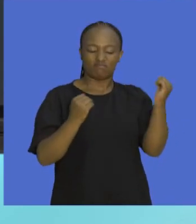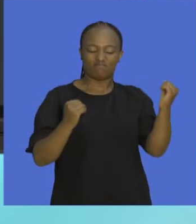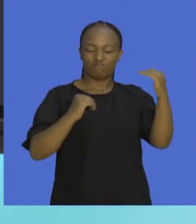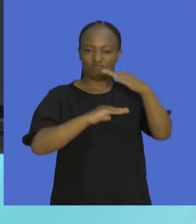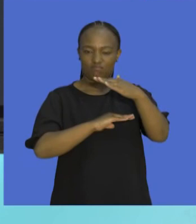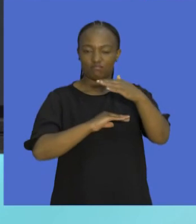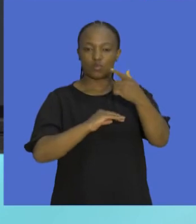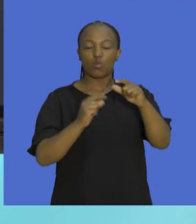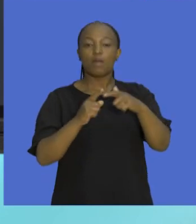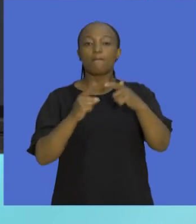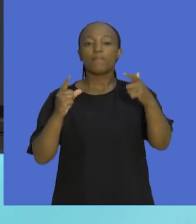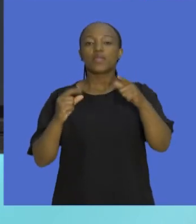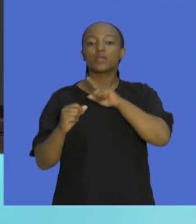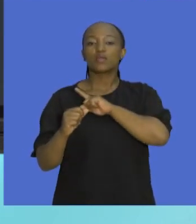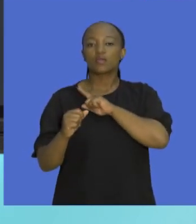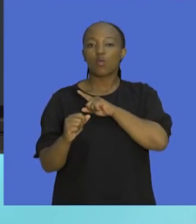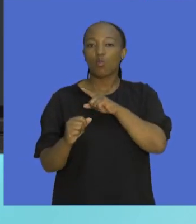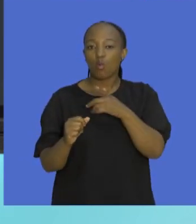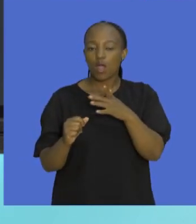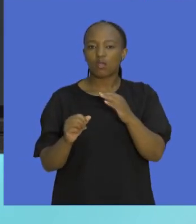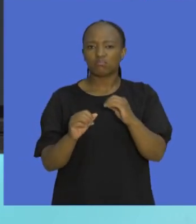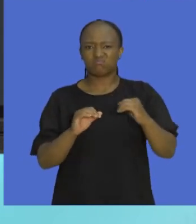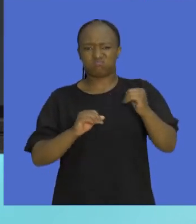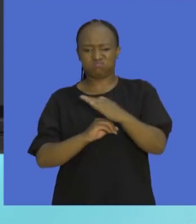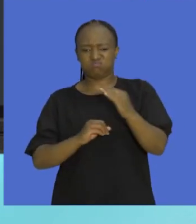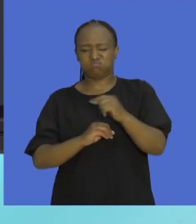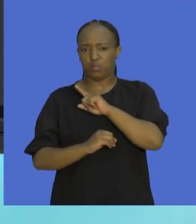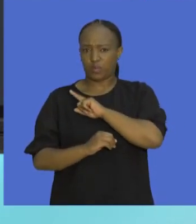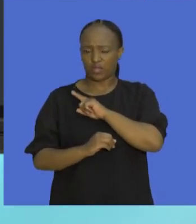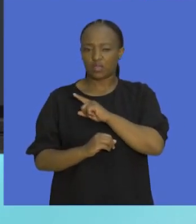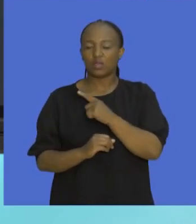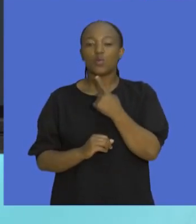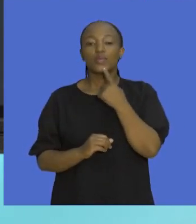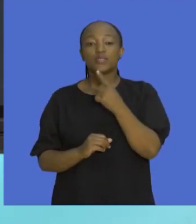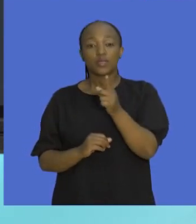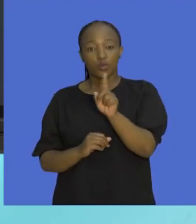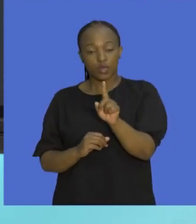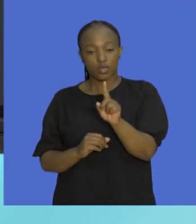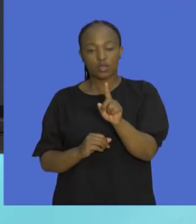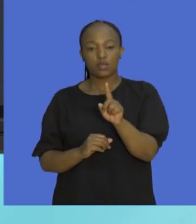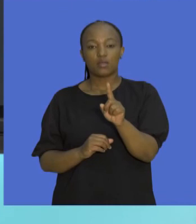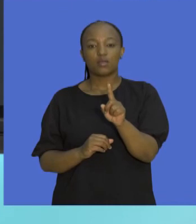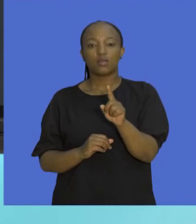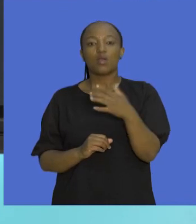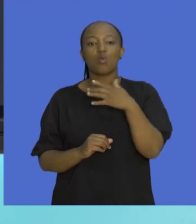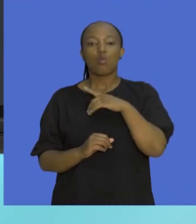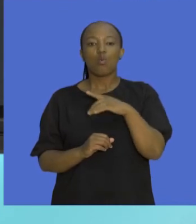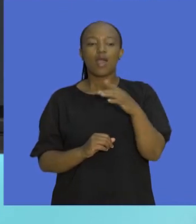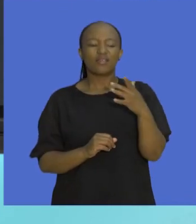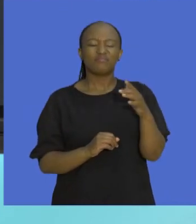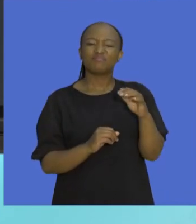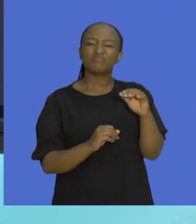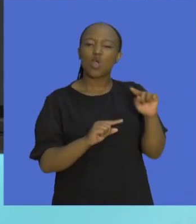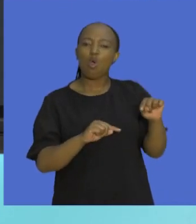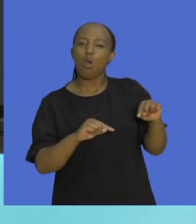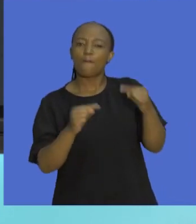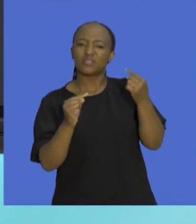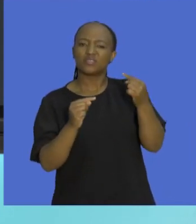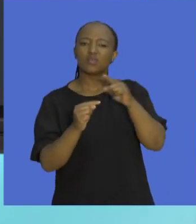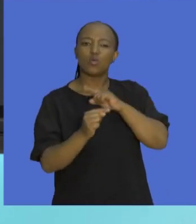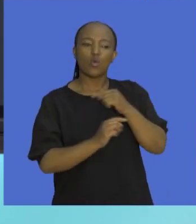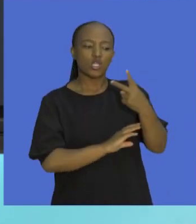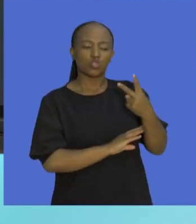parallel combination will have the greatest current passing through it. Why is that so? Because we are saying that the smaller the opposition